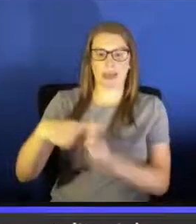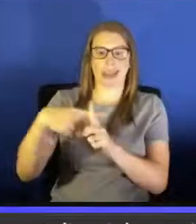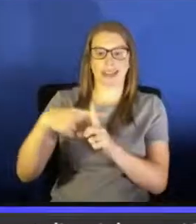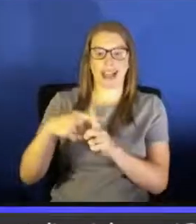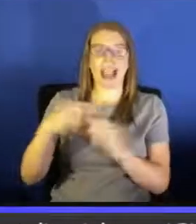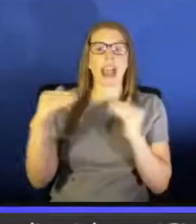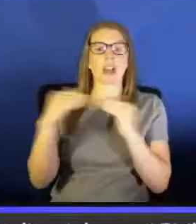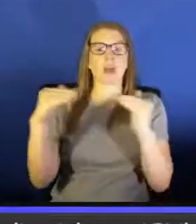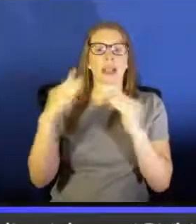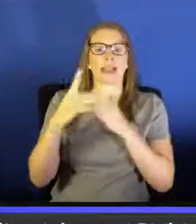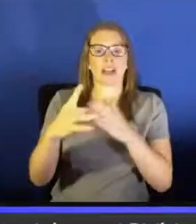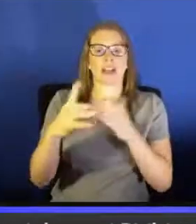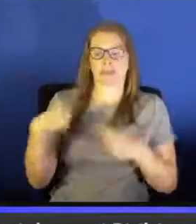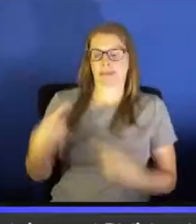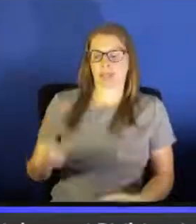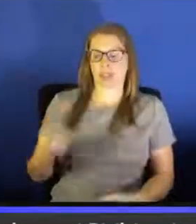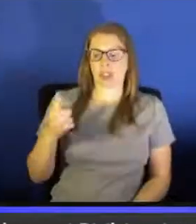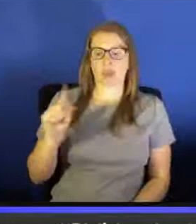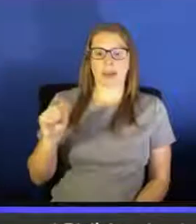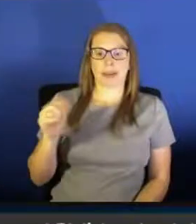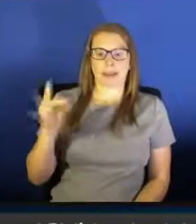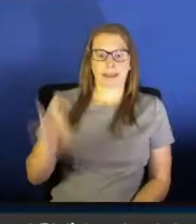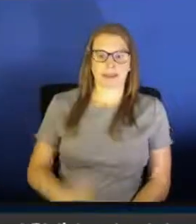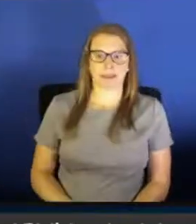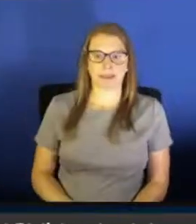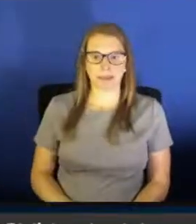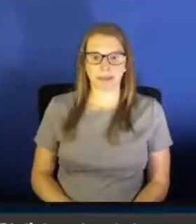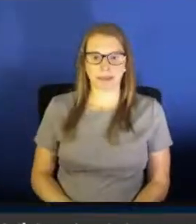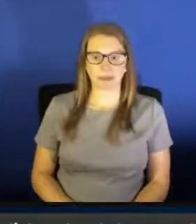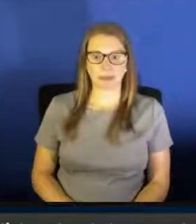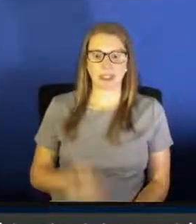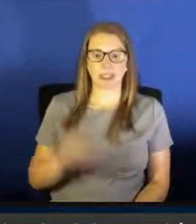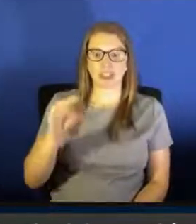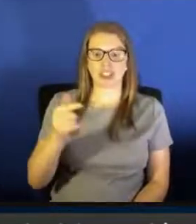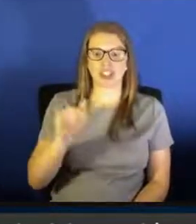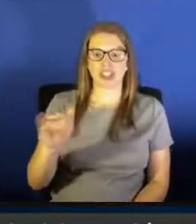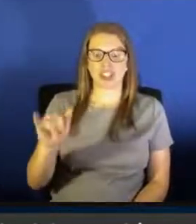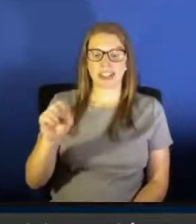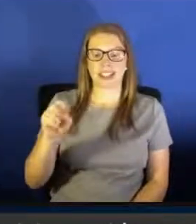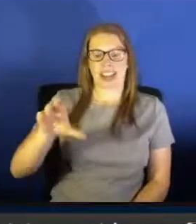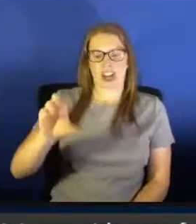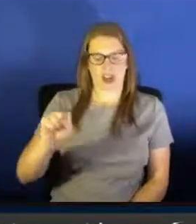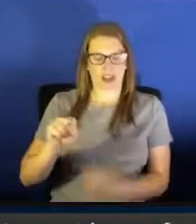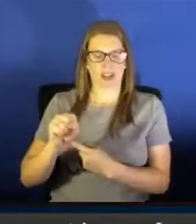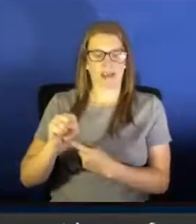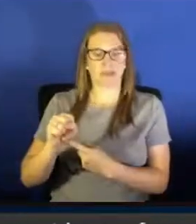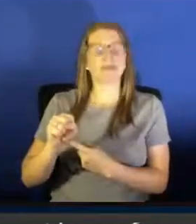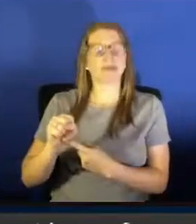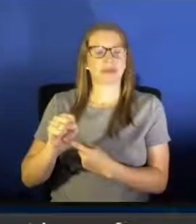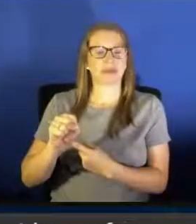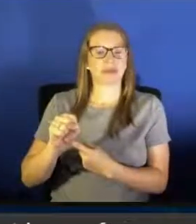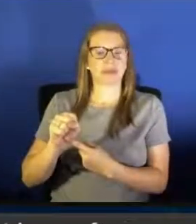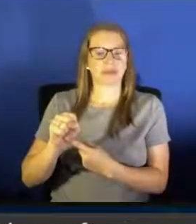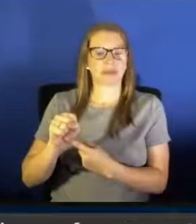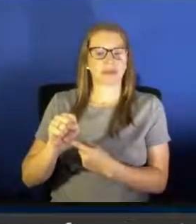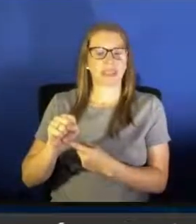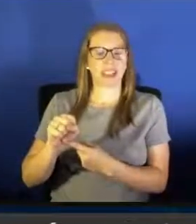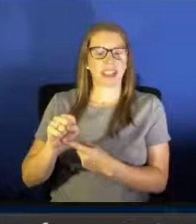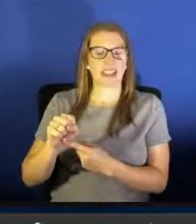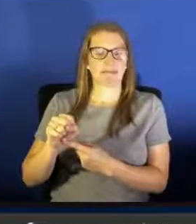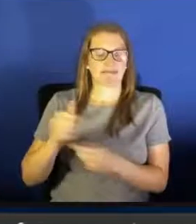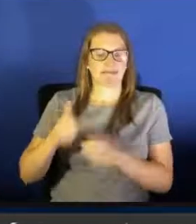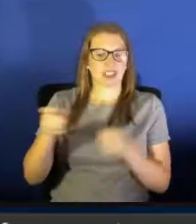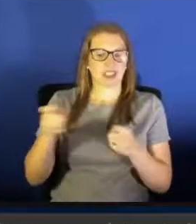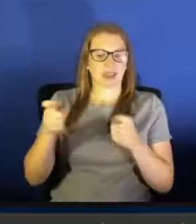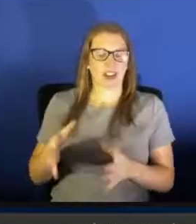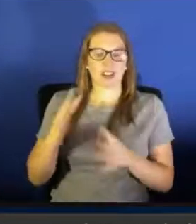2018. Joining us now to explain more what that means is Gigi Sears. She is Assistant Director of Professional Engagement here at the health system, and also Cancer